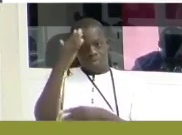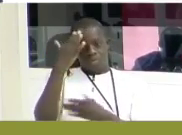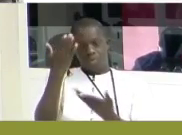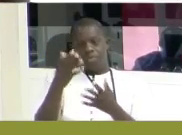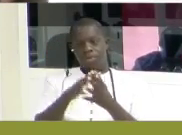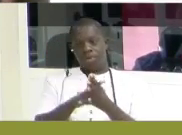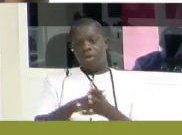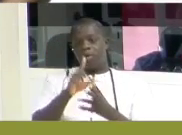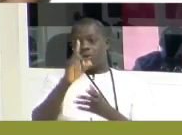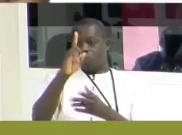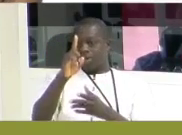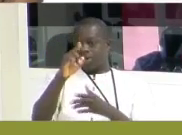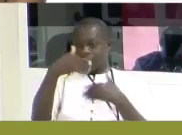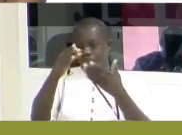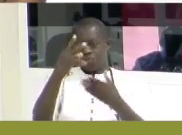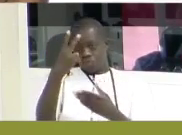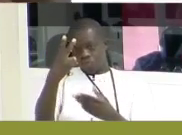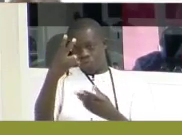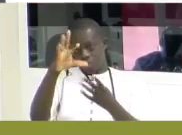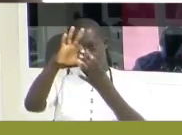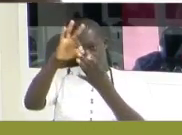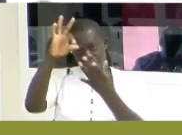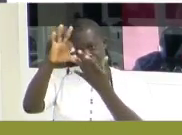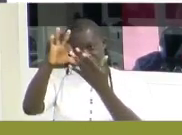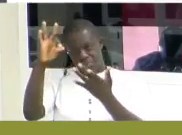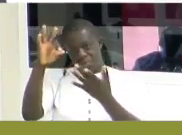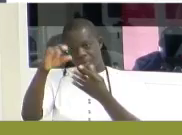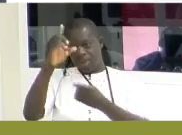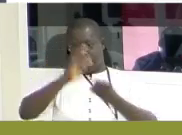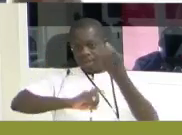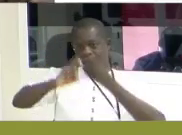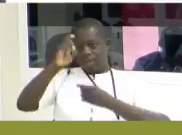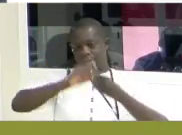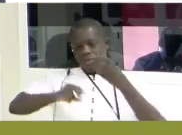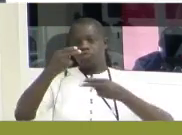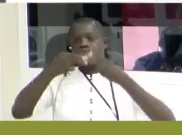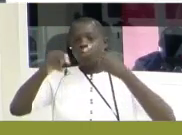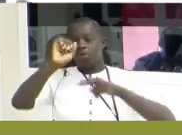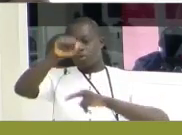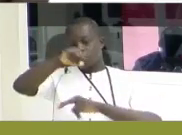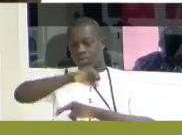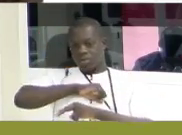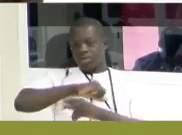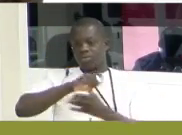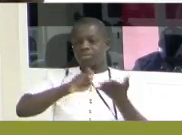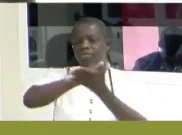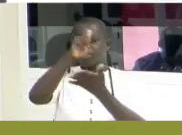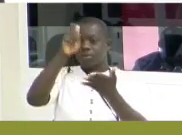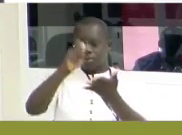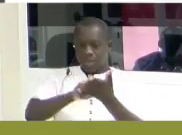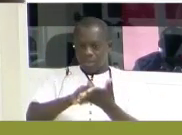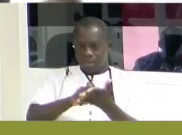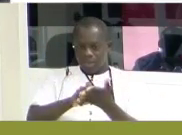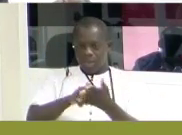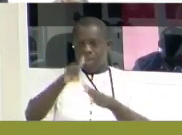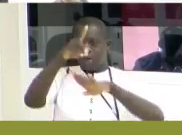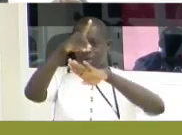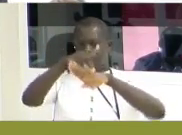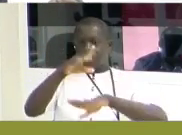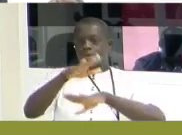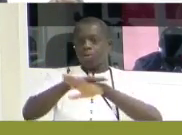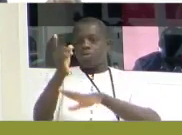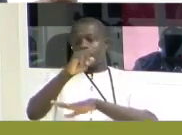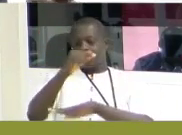One, I'll give you 2 options, Malik. You rewrite your story by yourself, sign, based on what I'm going to dictate